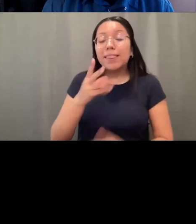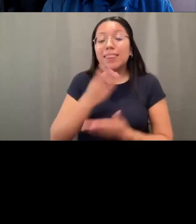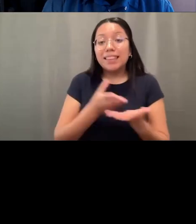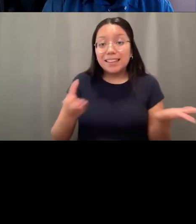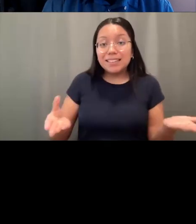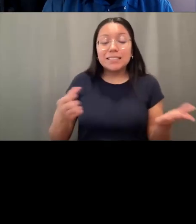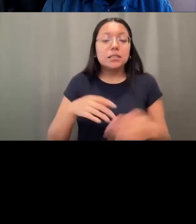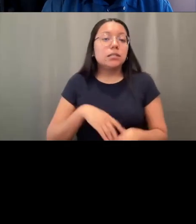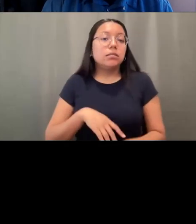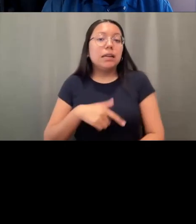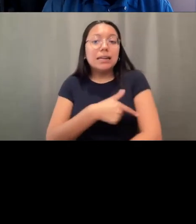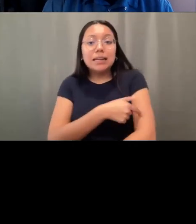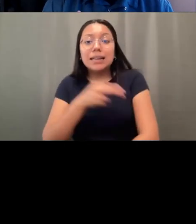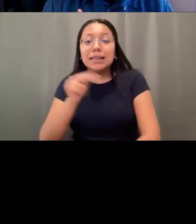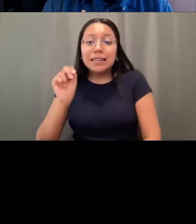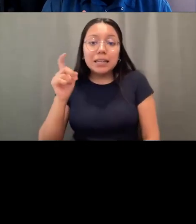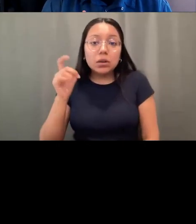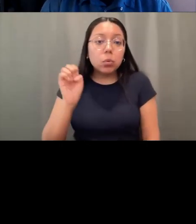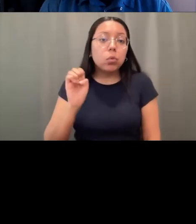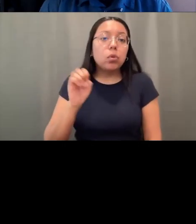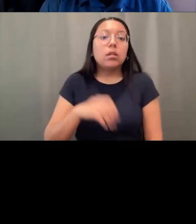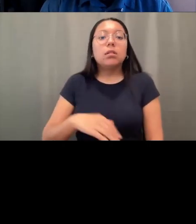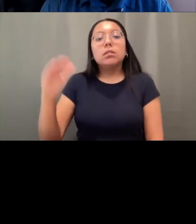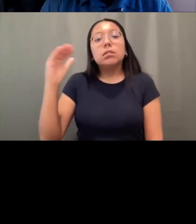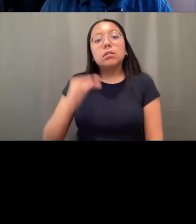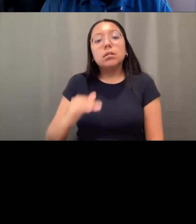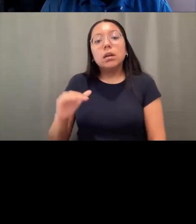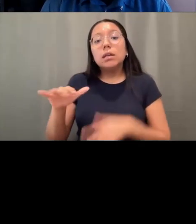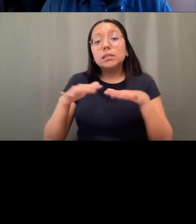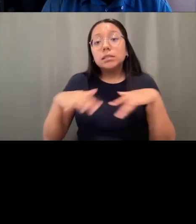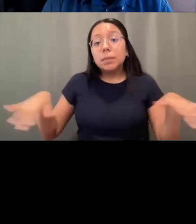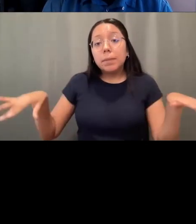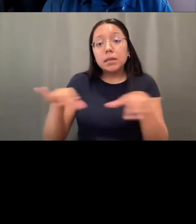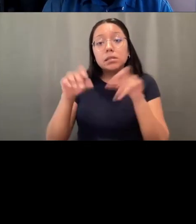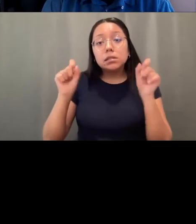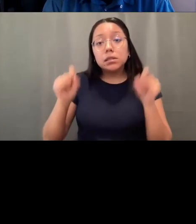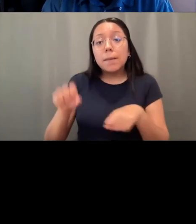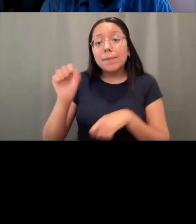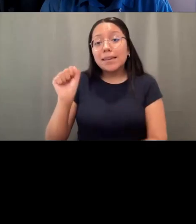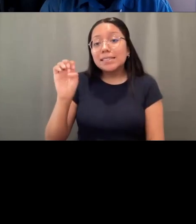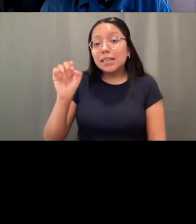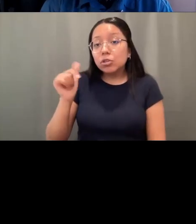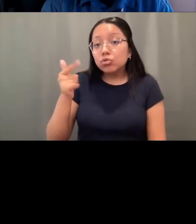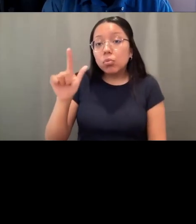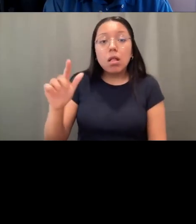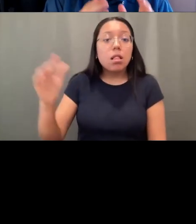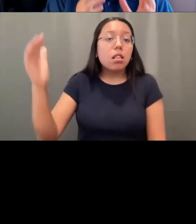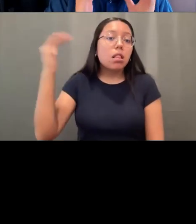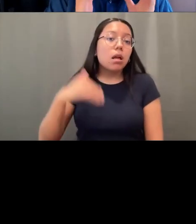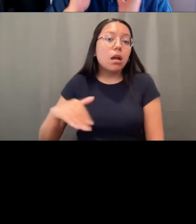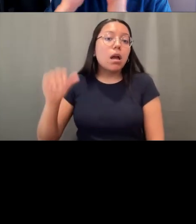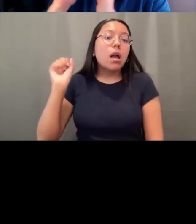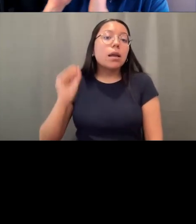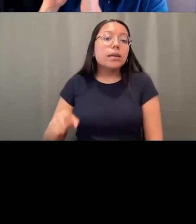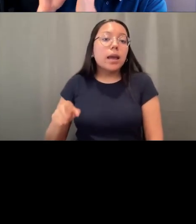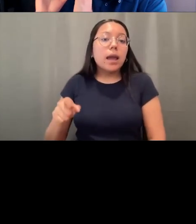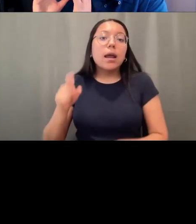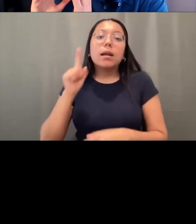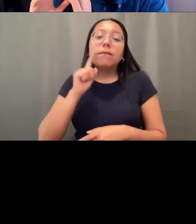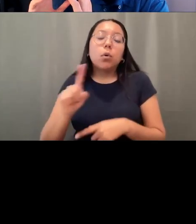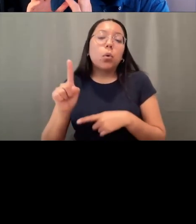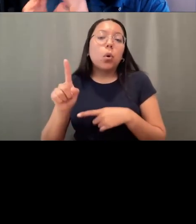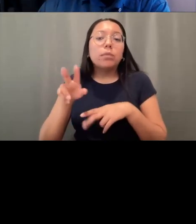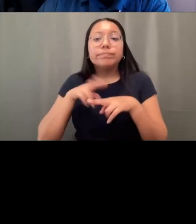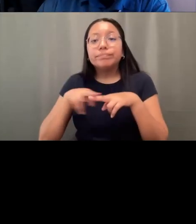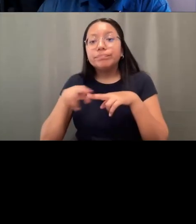sexual, or places that we can drive our car really fast or drive a mini car really fast. Is it a place